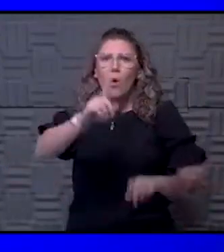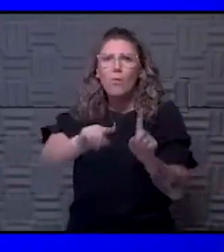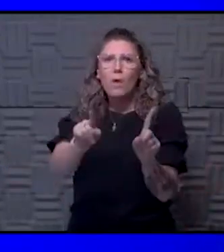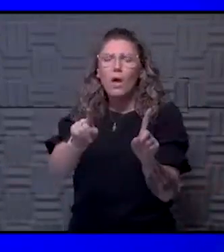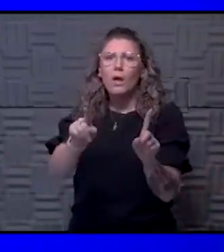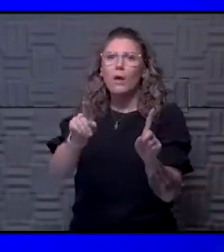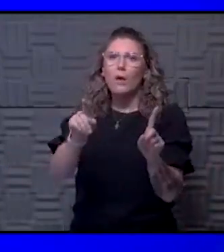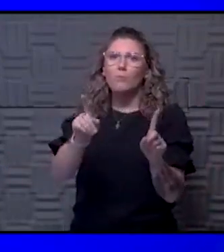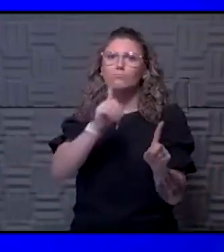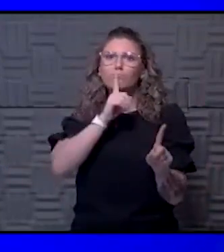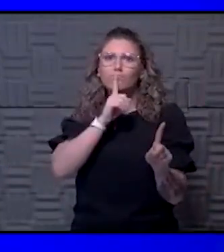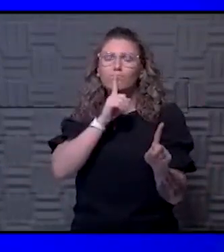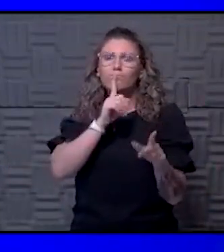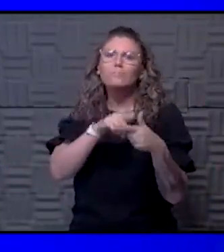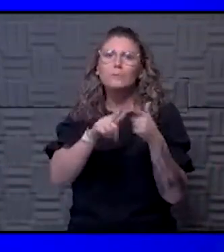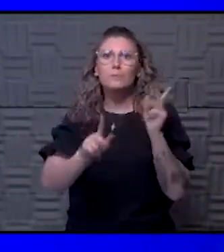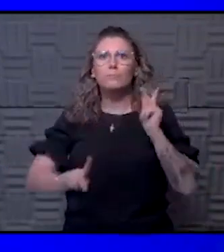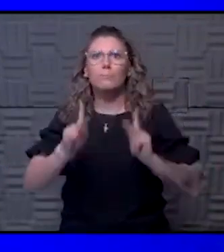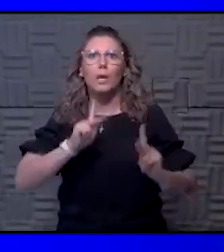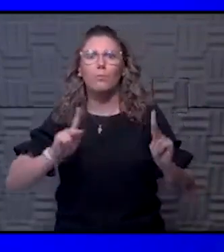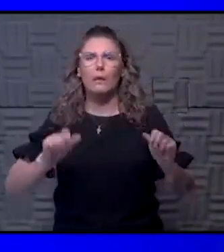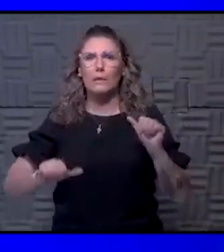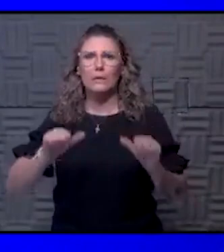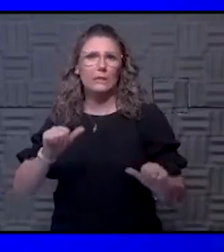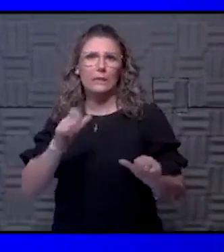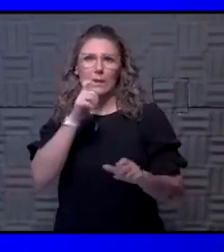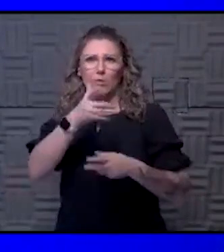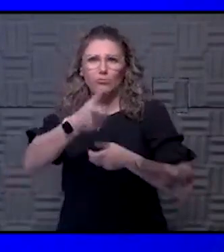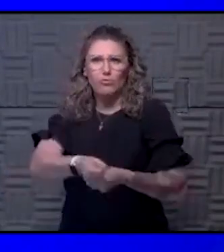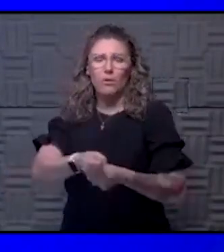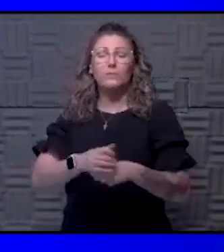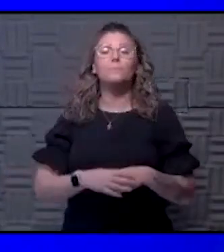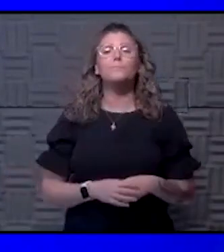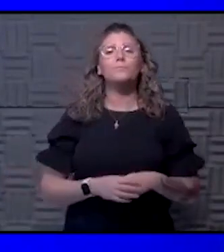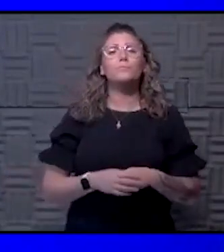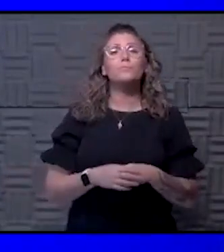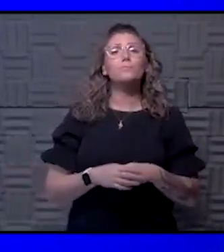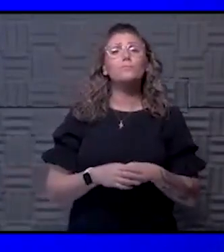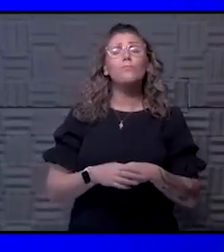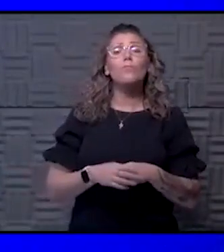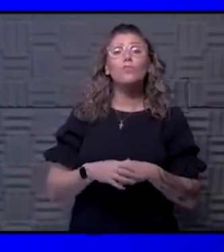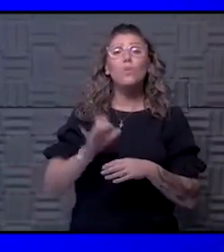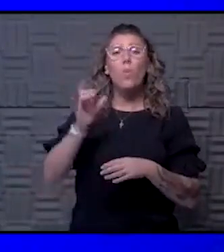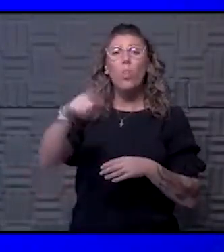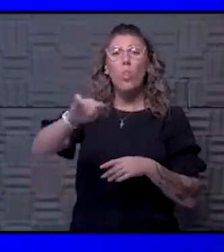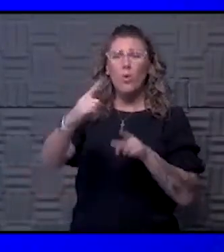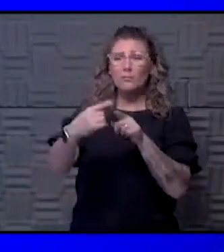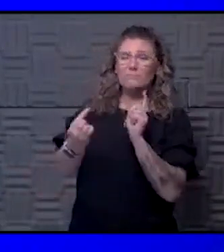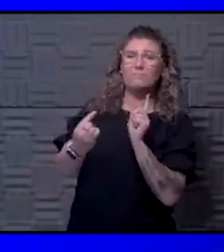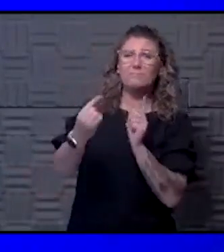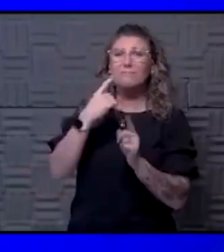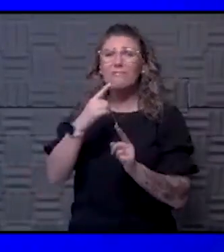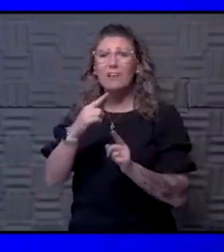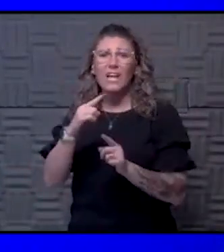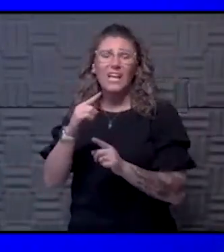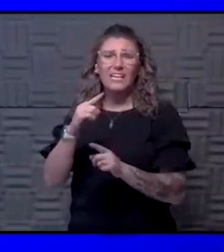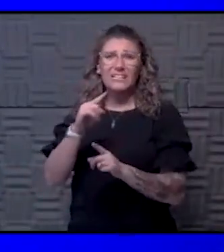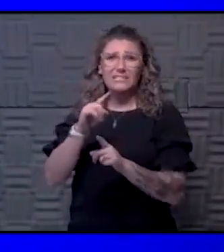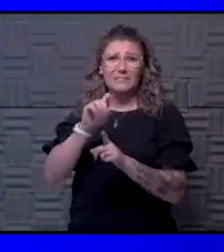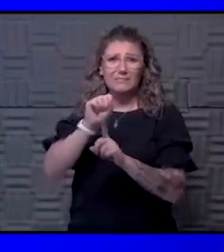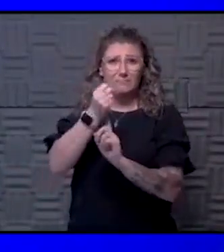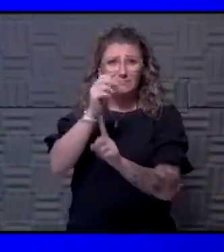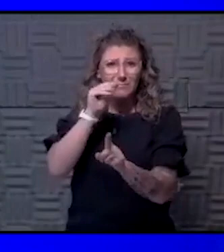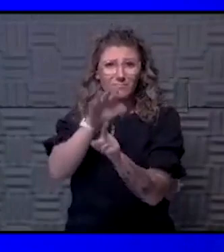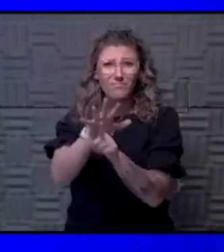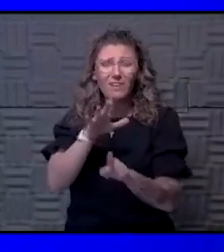done about it. So also understand that those adverse events, what was it? 1 per